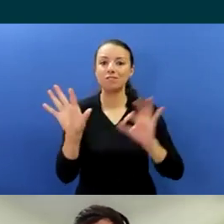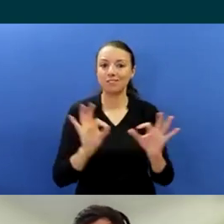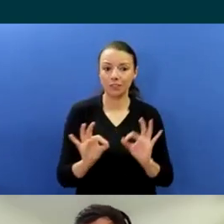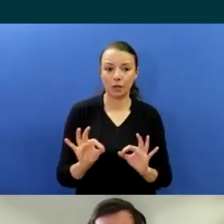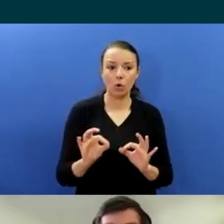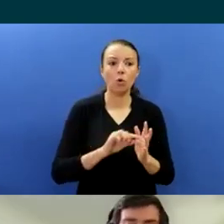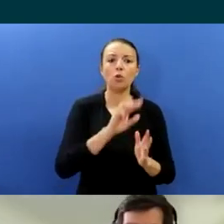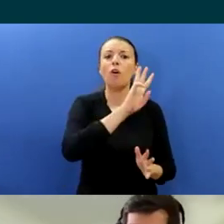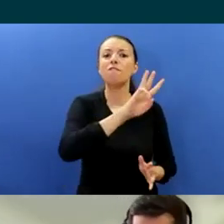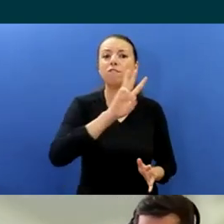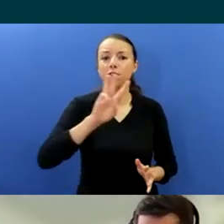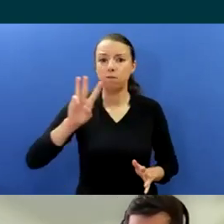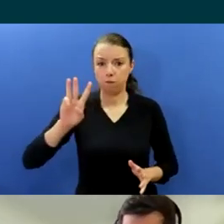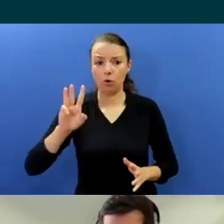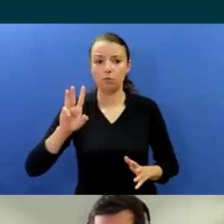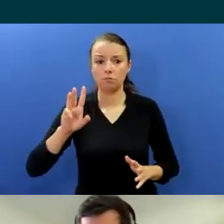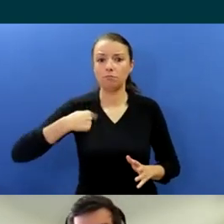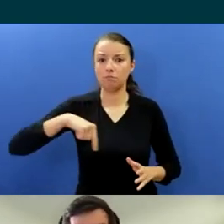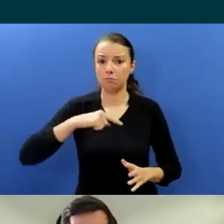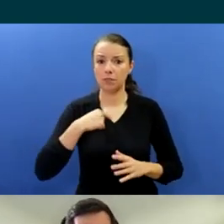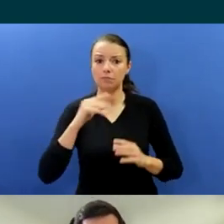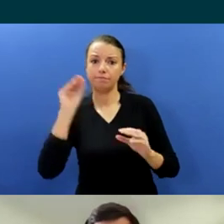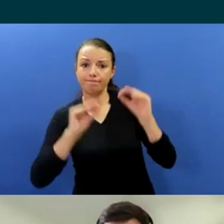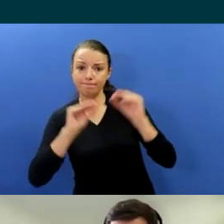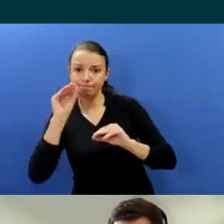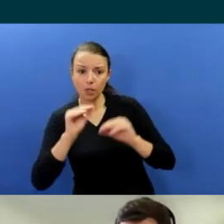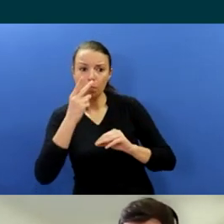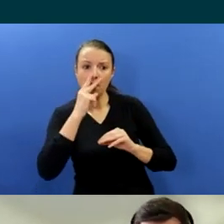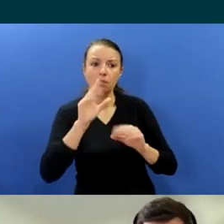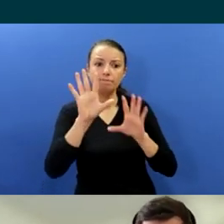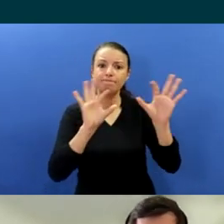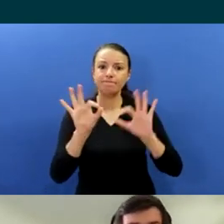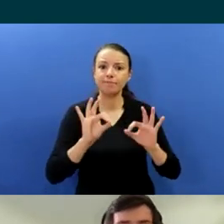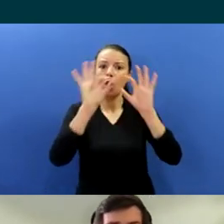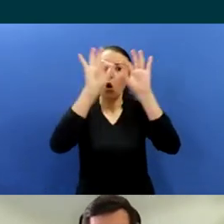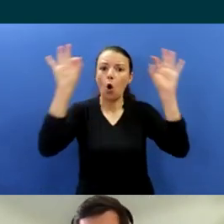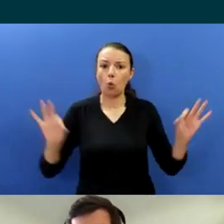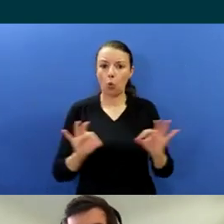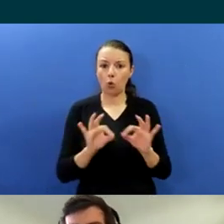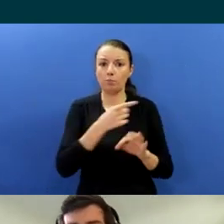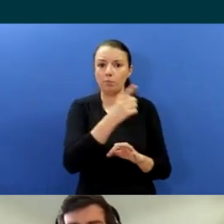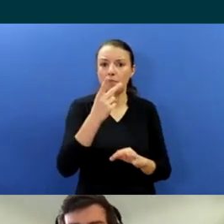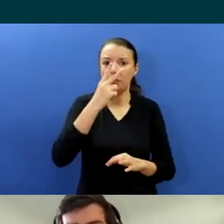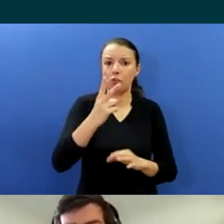of ongoing and completed participation processes. I'm going to show you this in the second part.